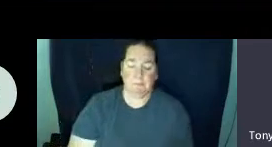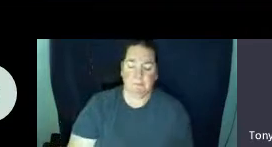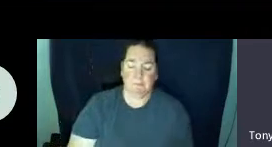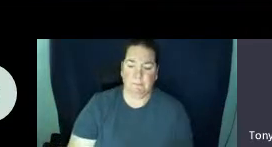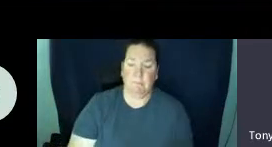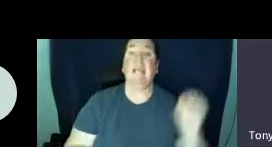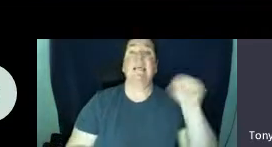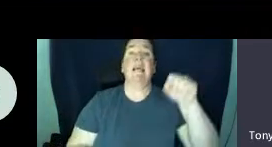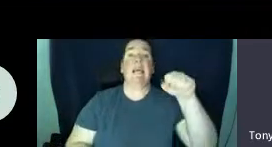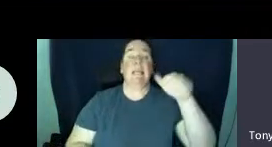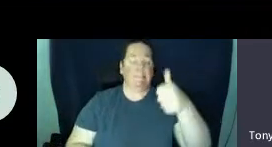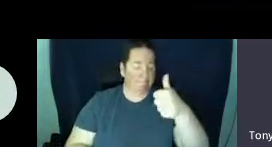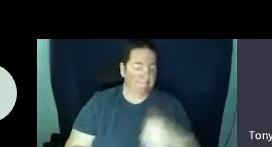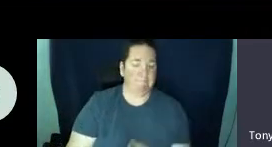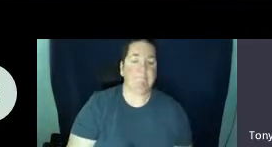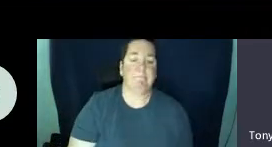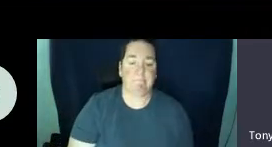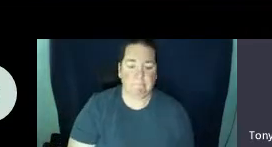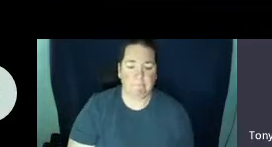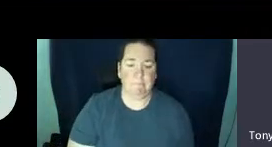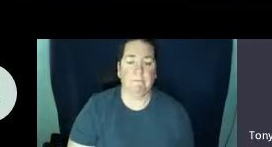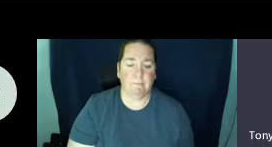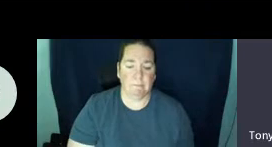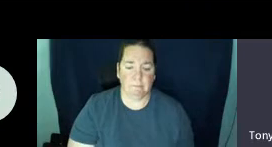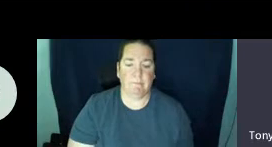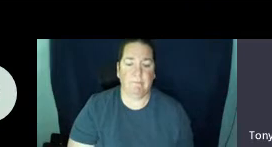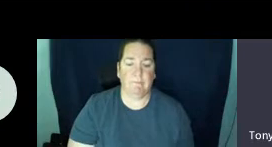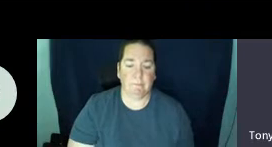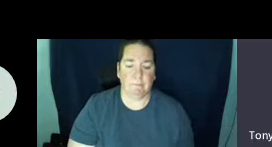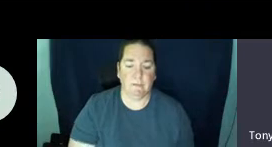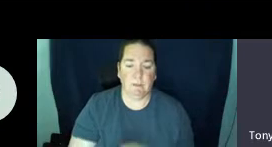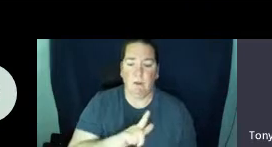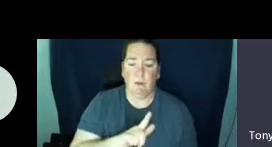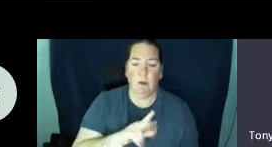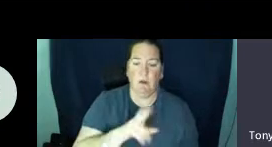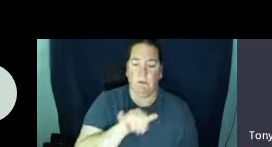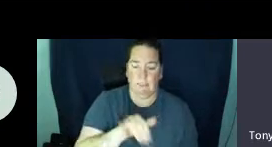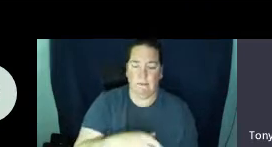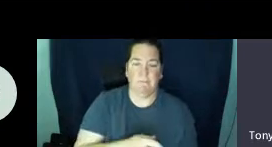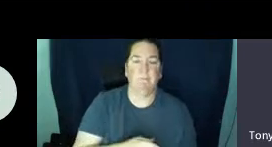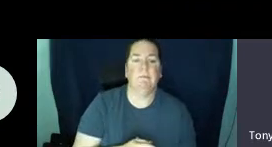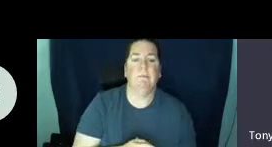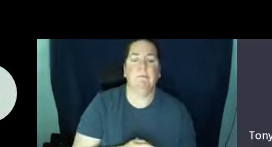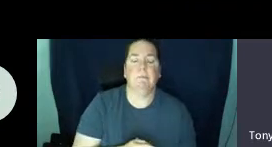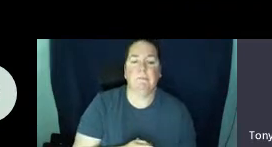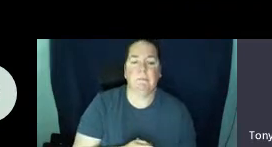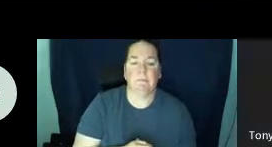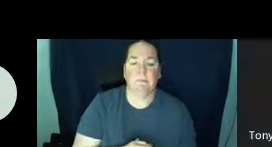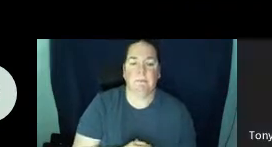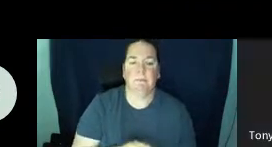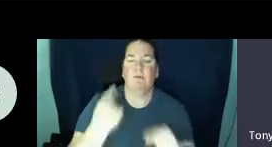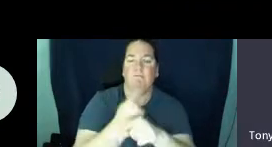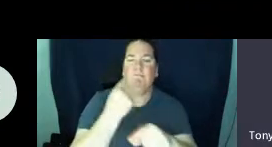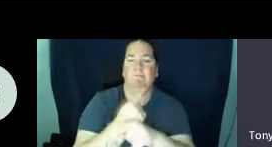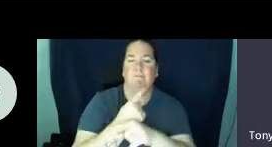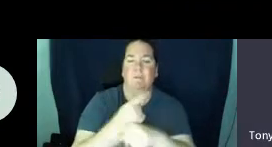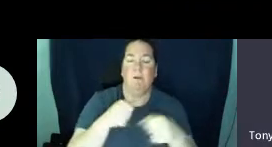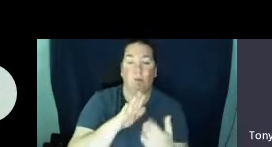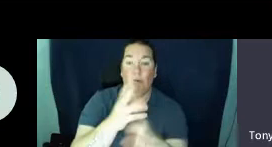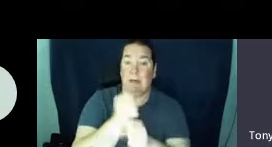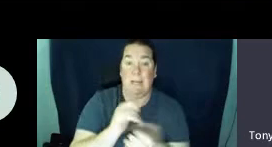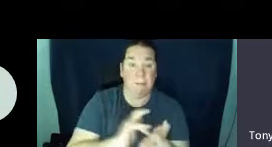Yeah, so a few thoughts. One is, the normal method for getting medication is that the